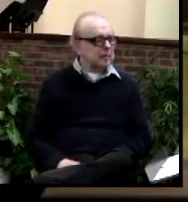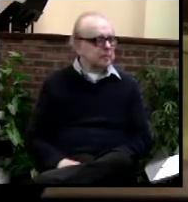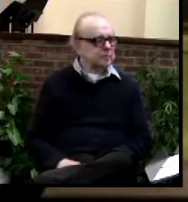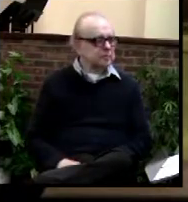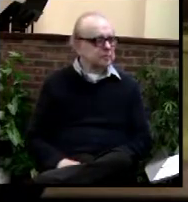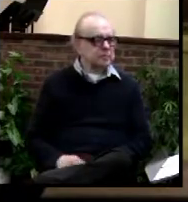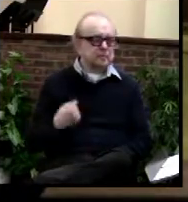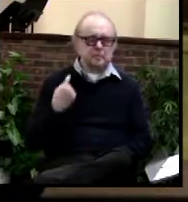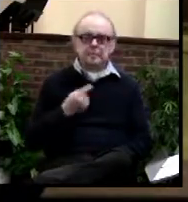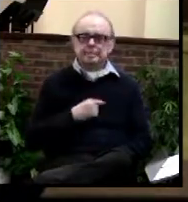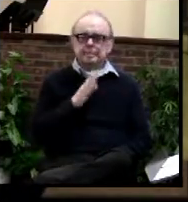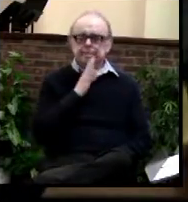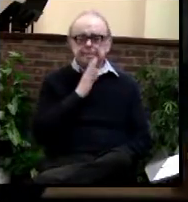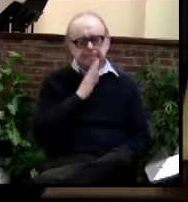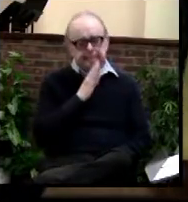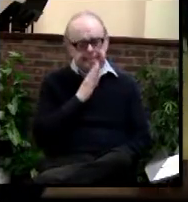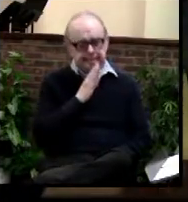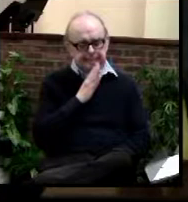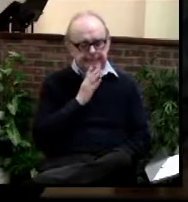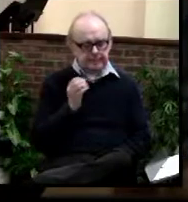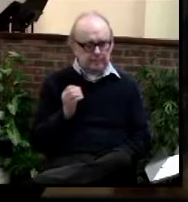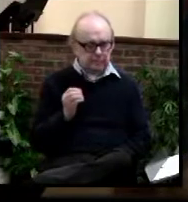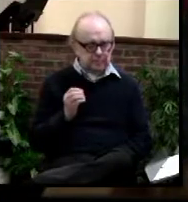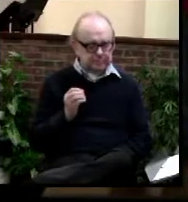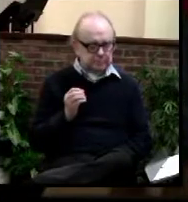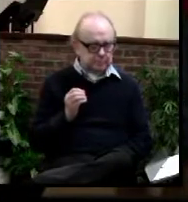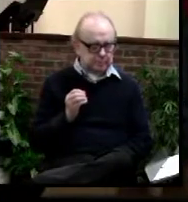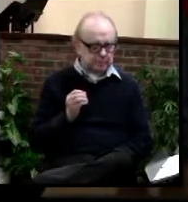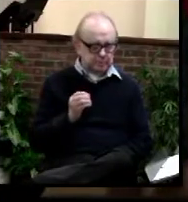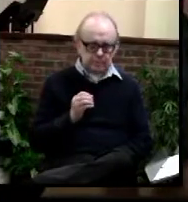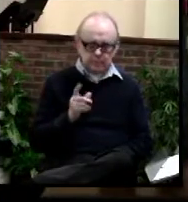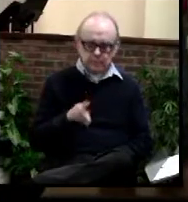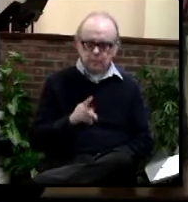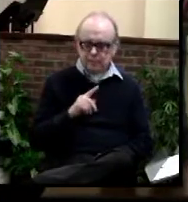We were talking, and they were saying,